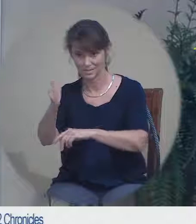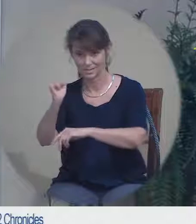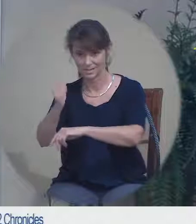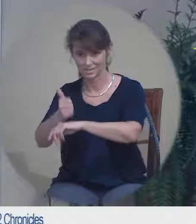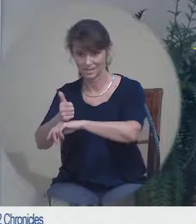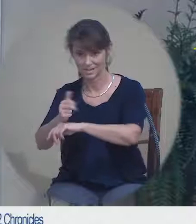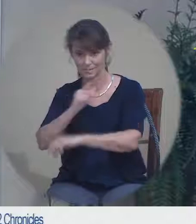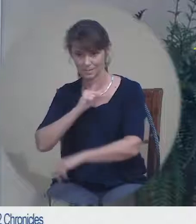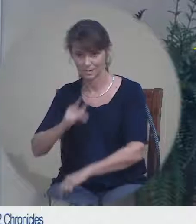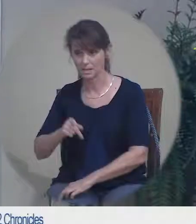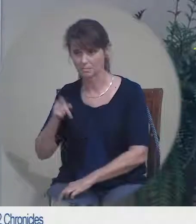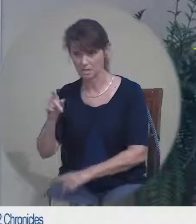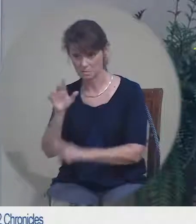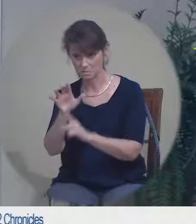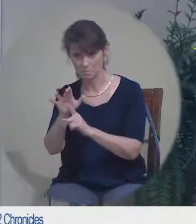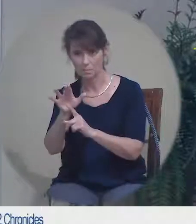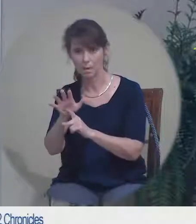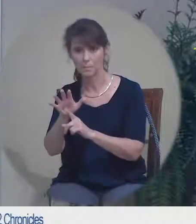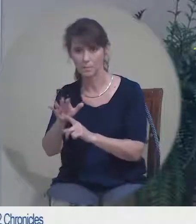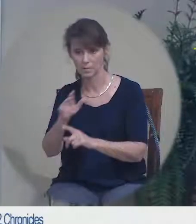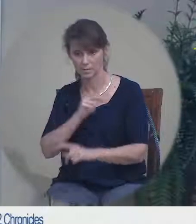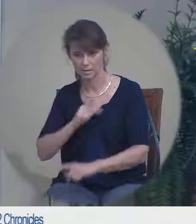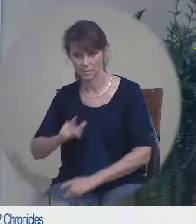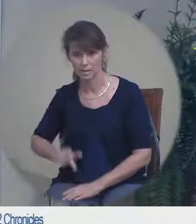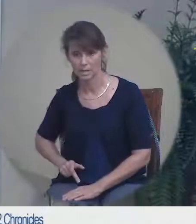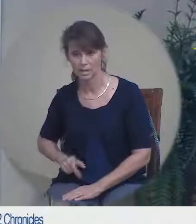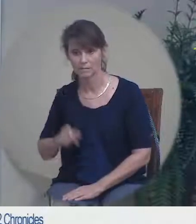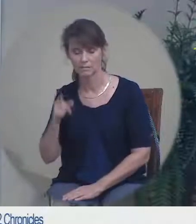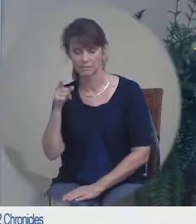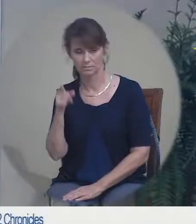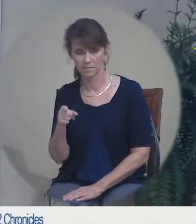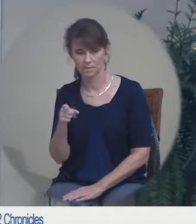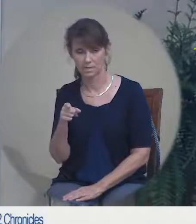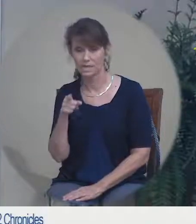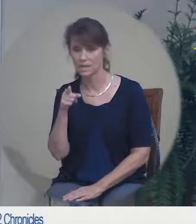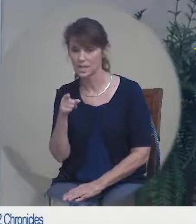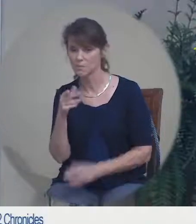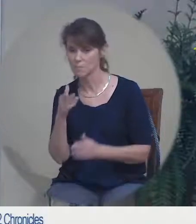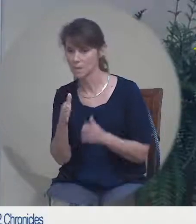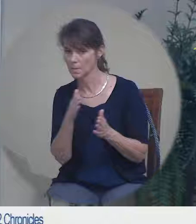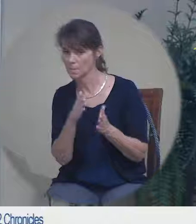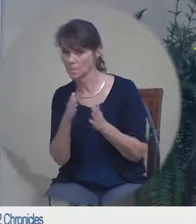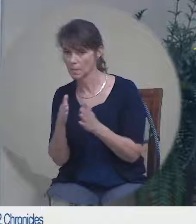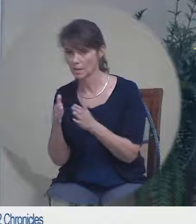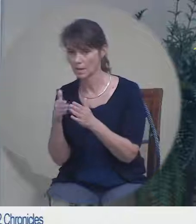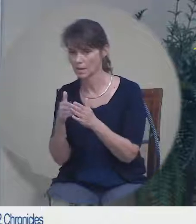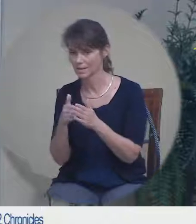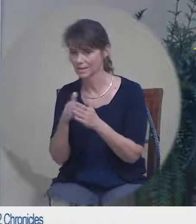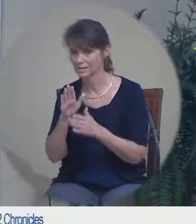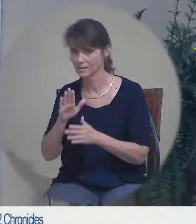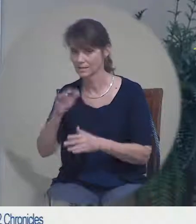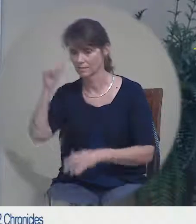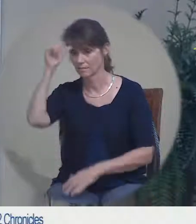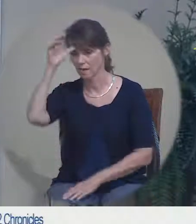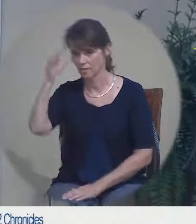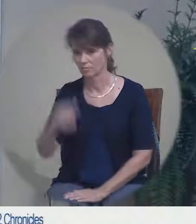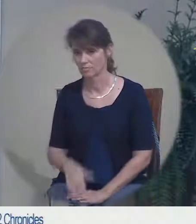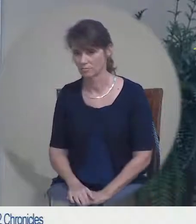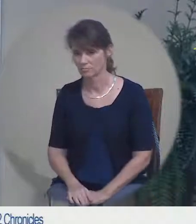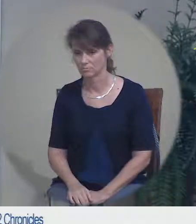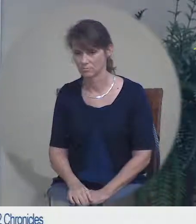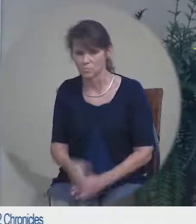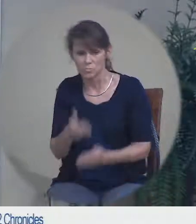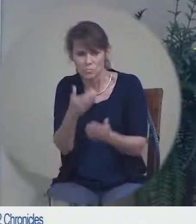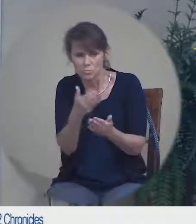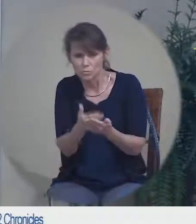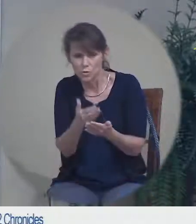popular support, and some suggest that he may have had a hand in the conspiracy against his father. There's nothing in the text to support